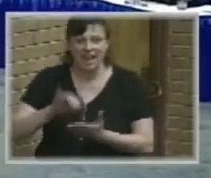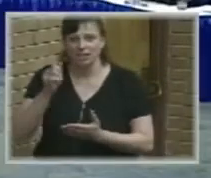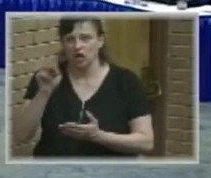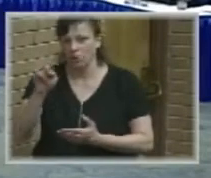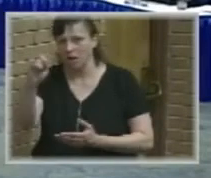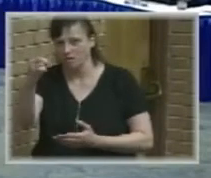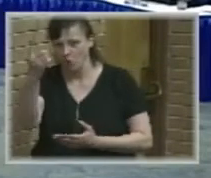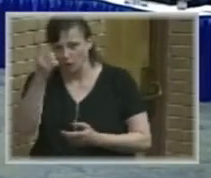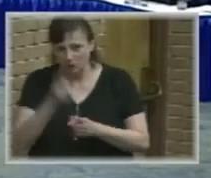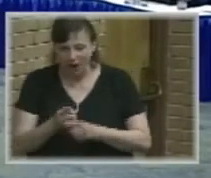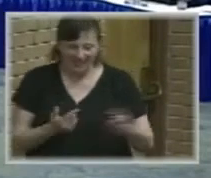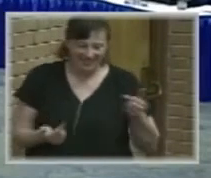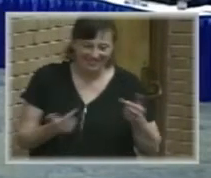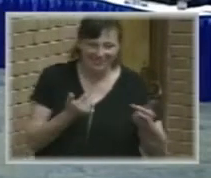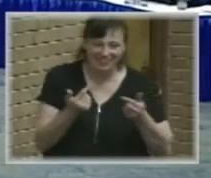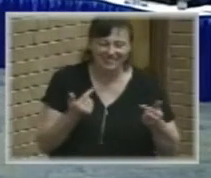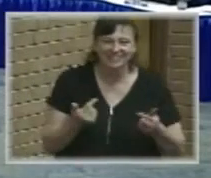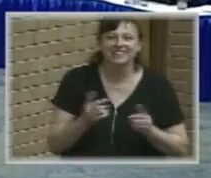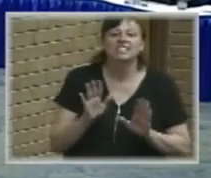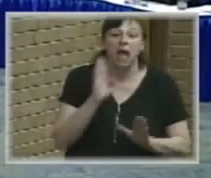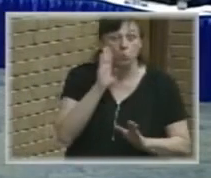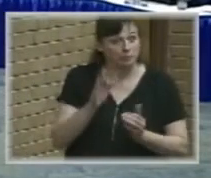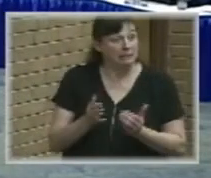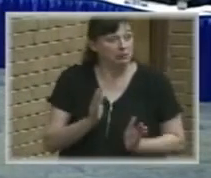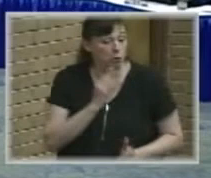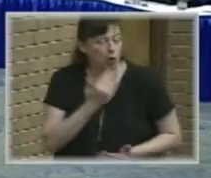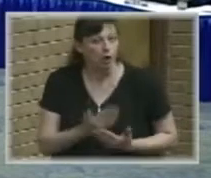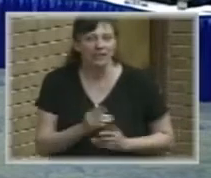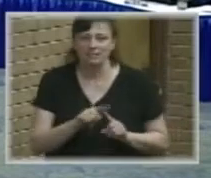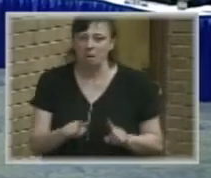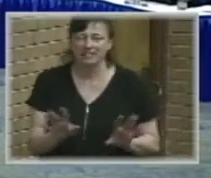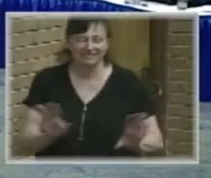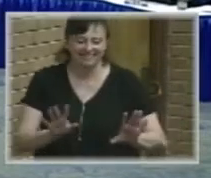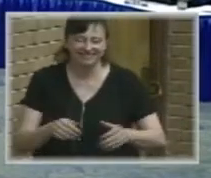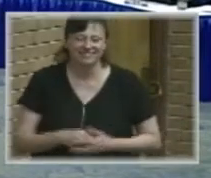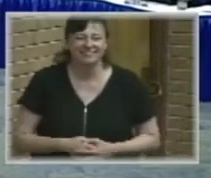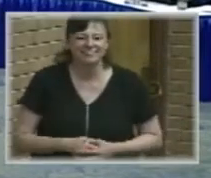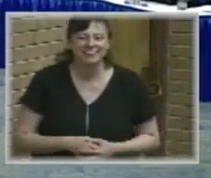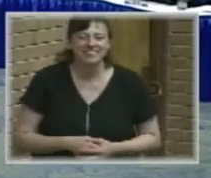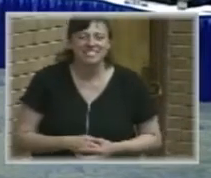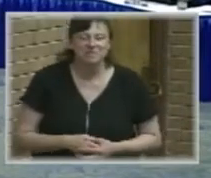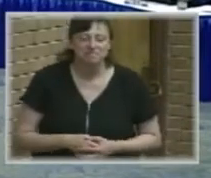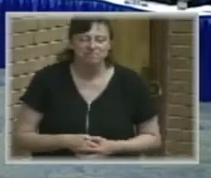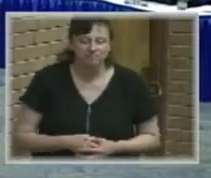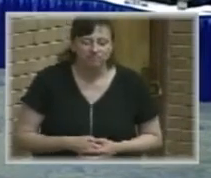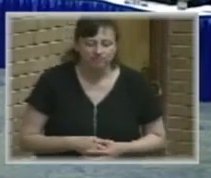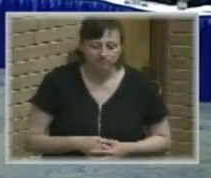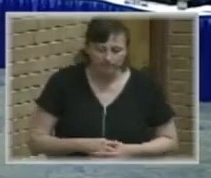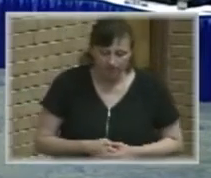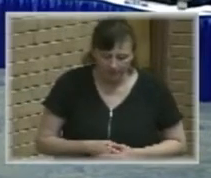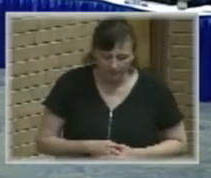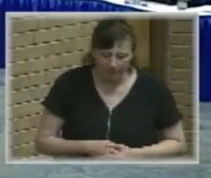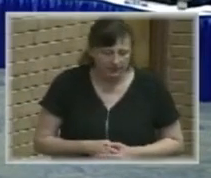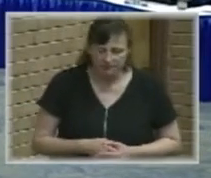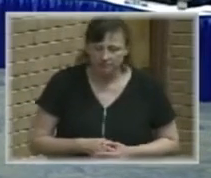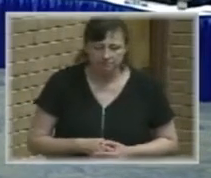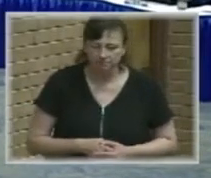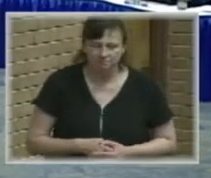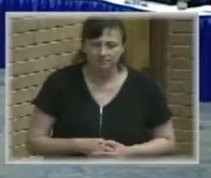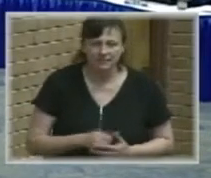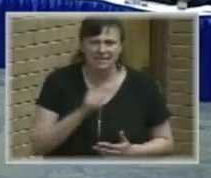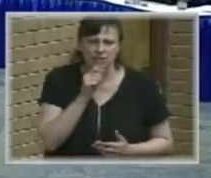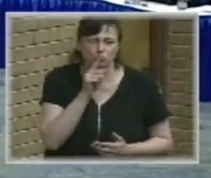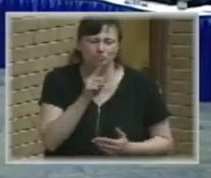1st. That would be convenient and easy to track, but it doesn't really matter